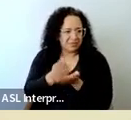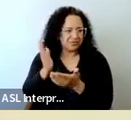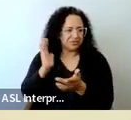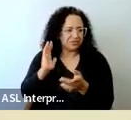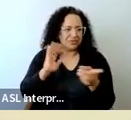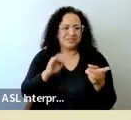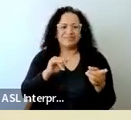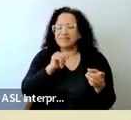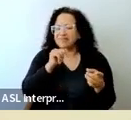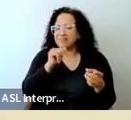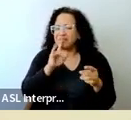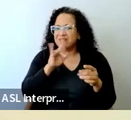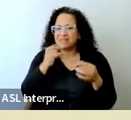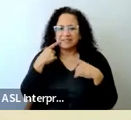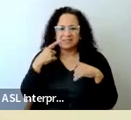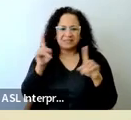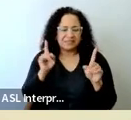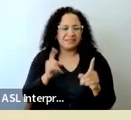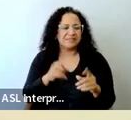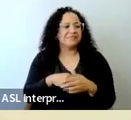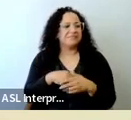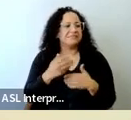did not take off. We can go to the next slide.